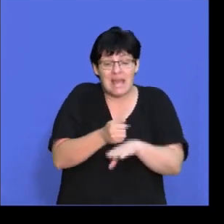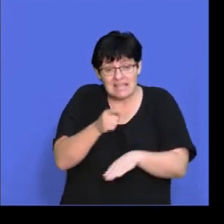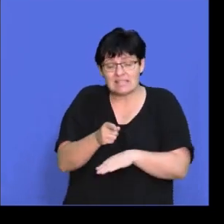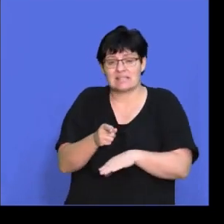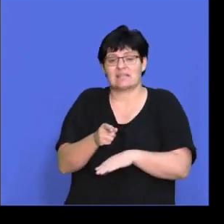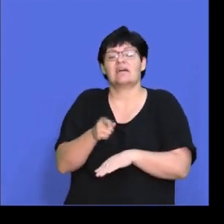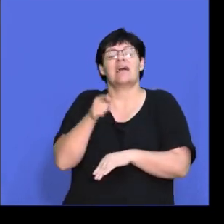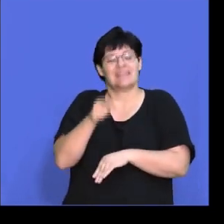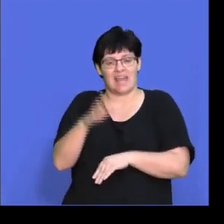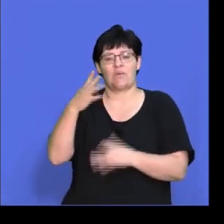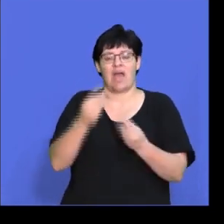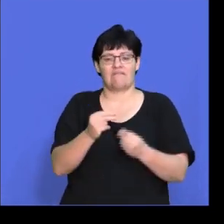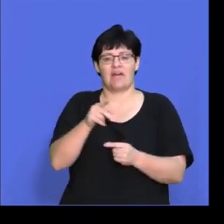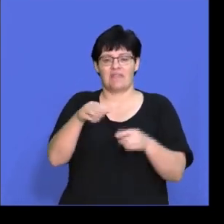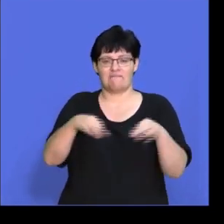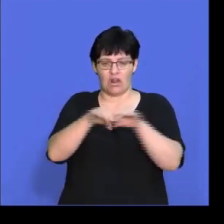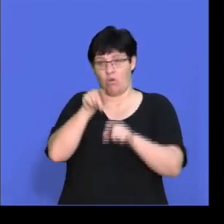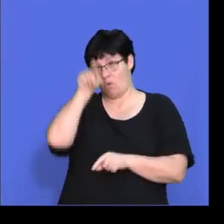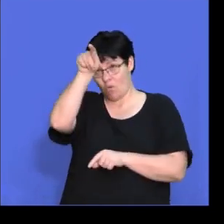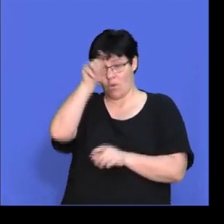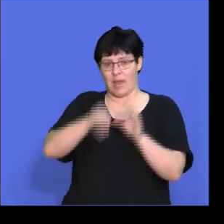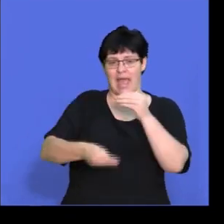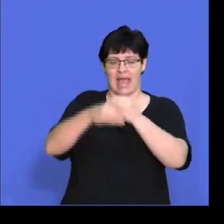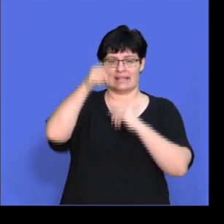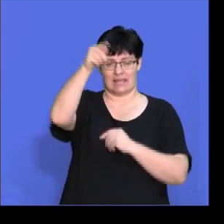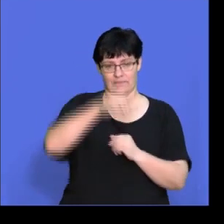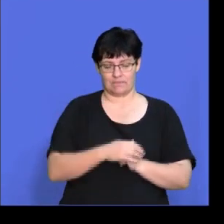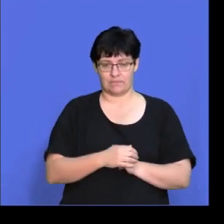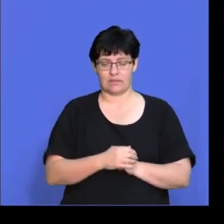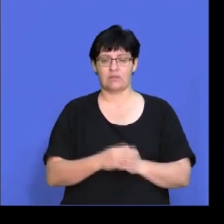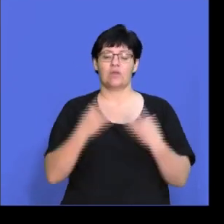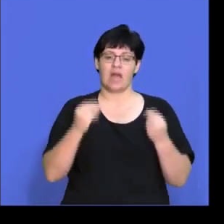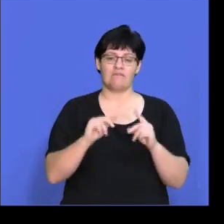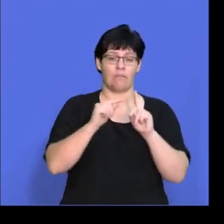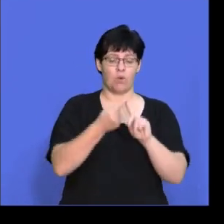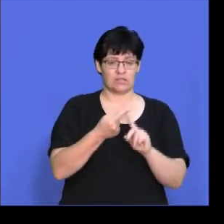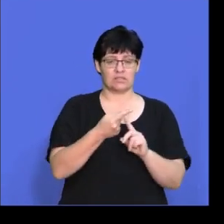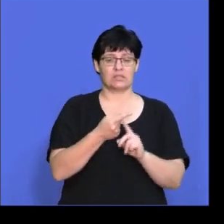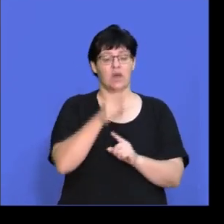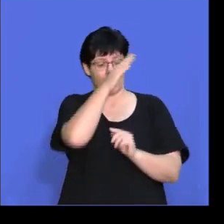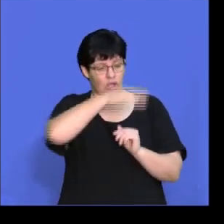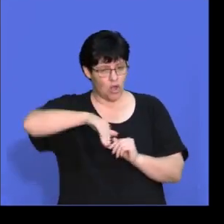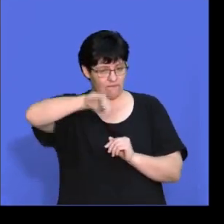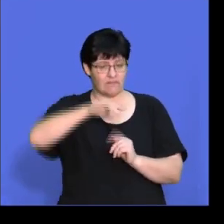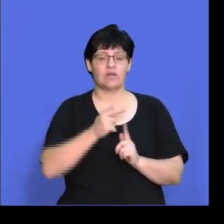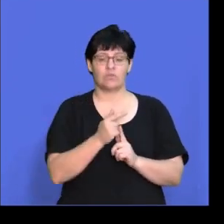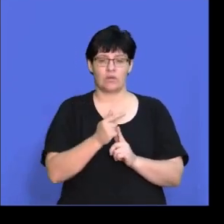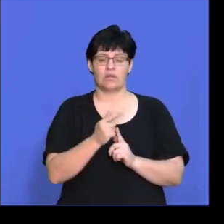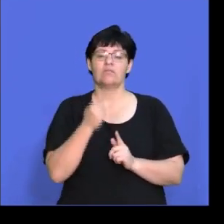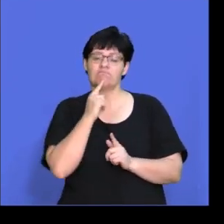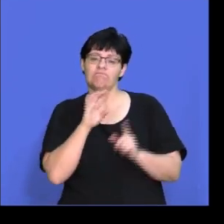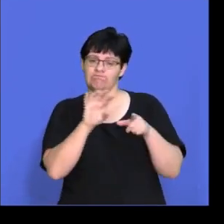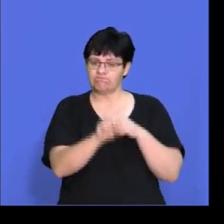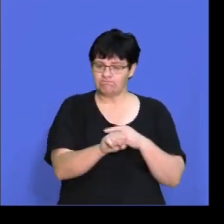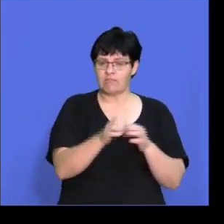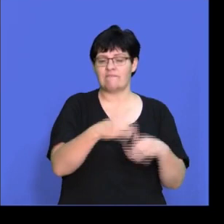equation, then we can use that same value of b over here. Okay, so we have a point that lies on the exponential curve, so we sorted to be able to find